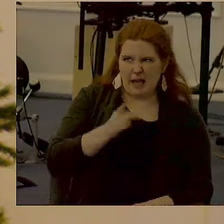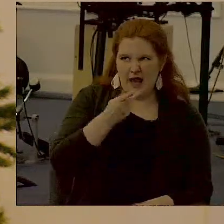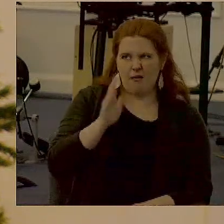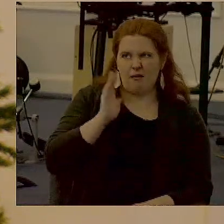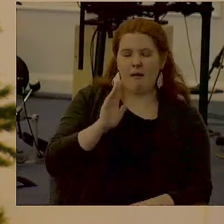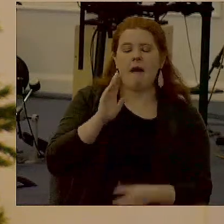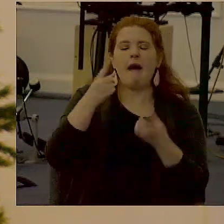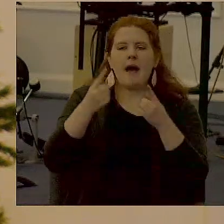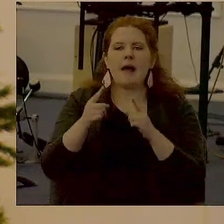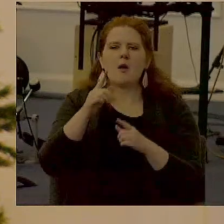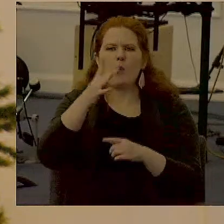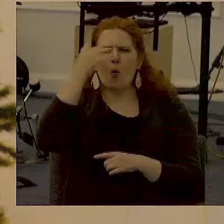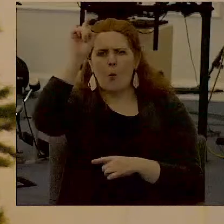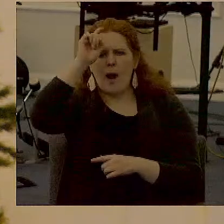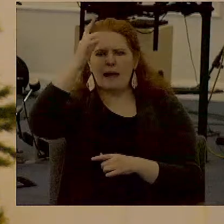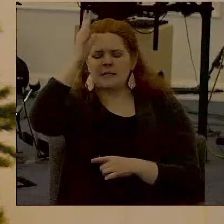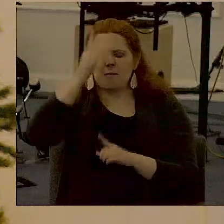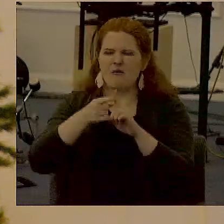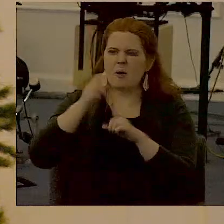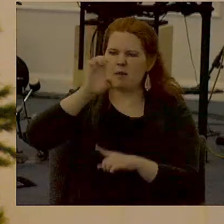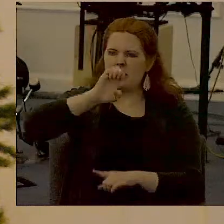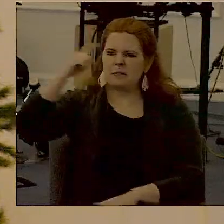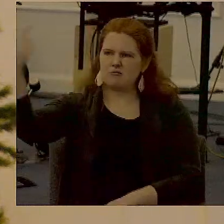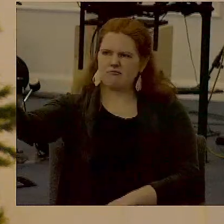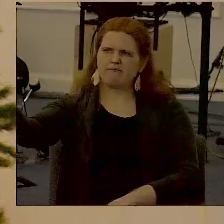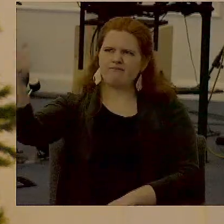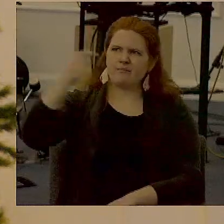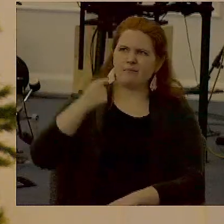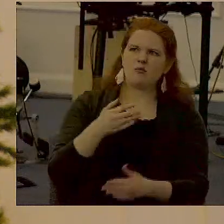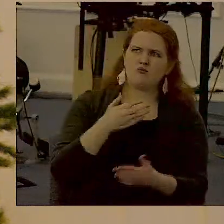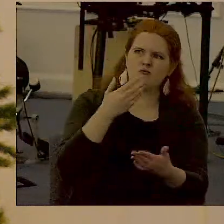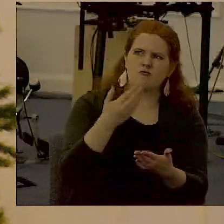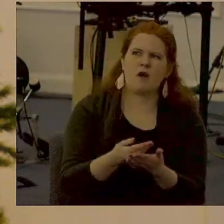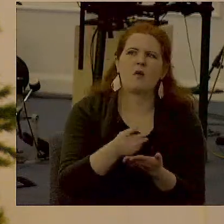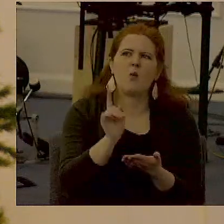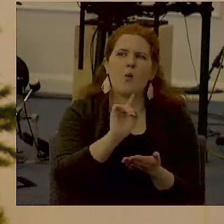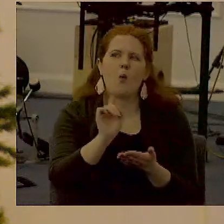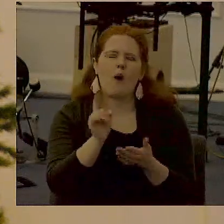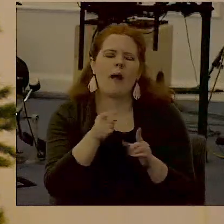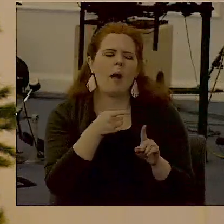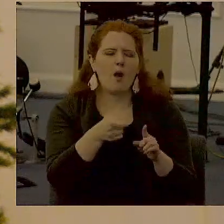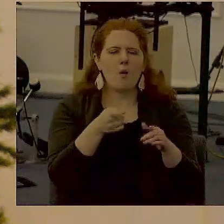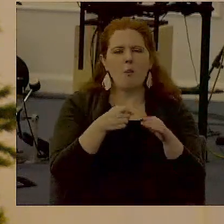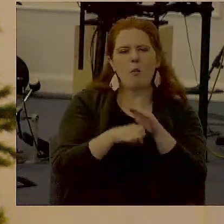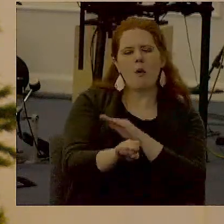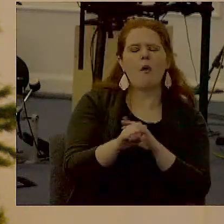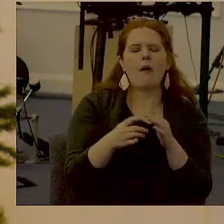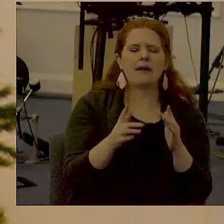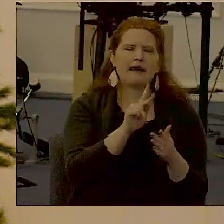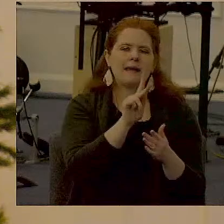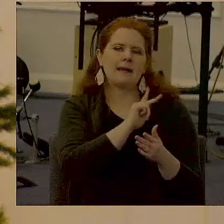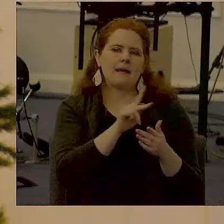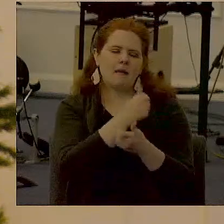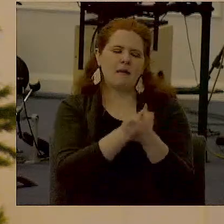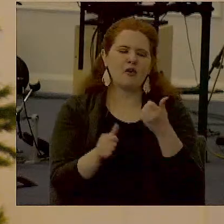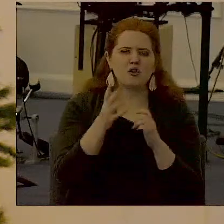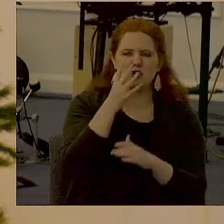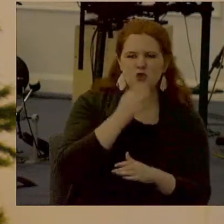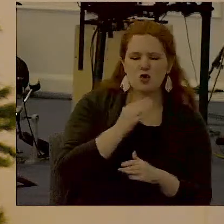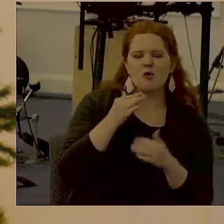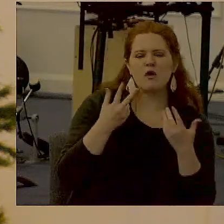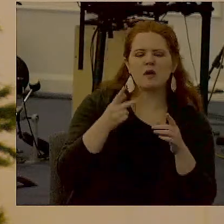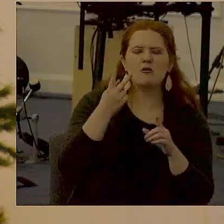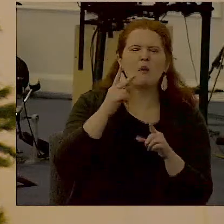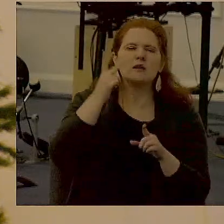behold, wise men from the east came to Jerusalem, saying, "Where is he who has been born King of the Jews? For we saw